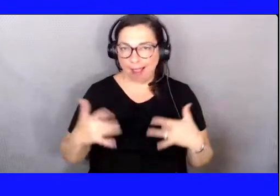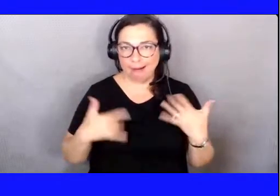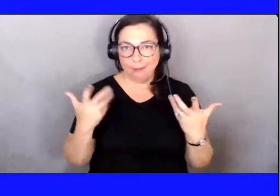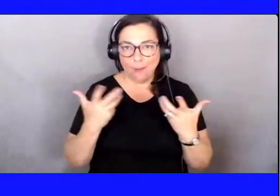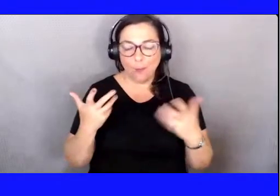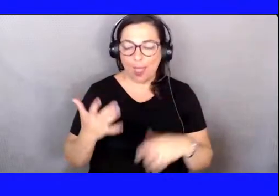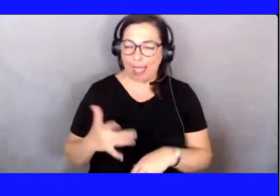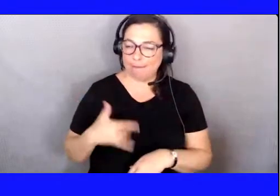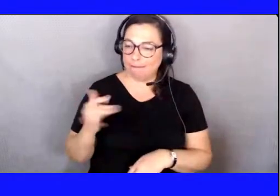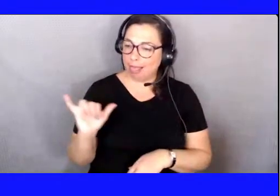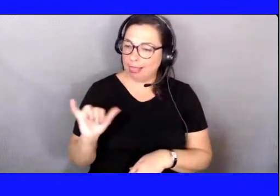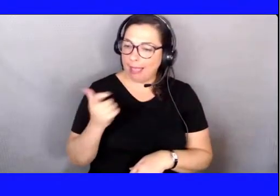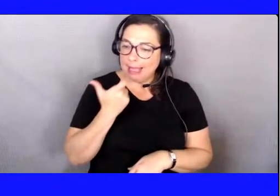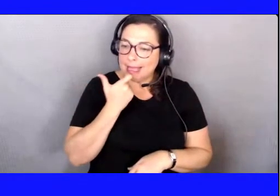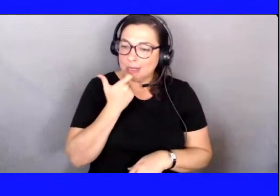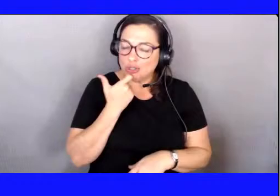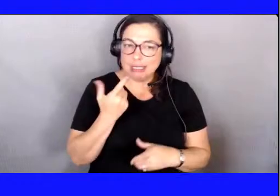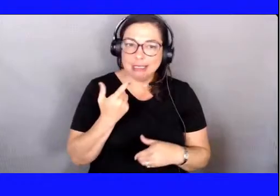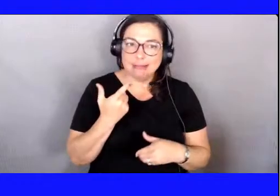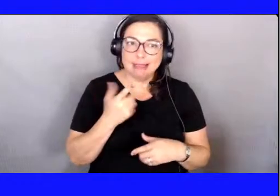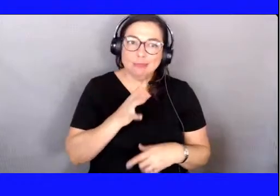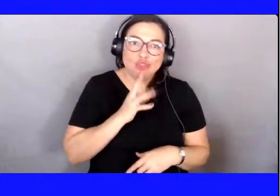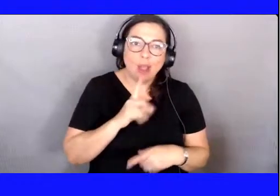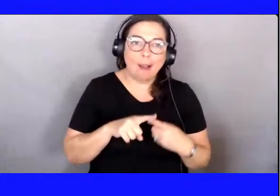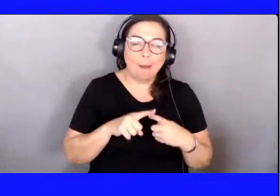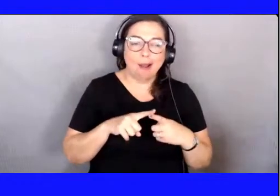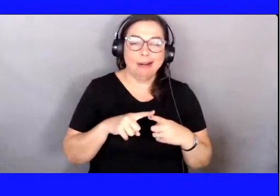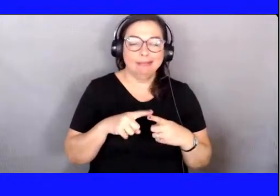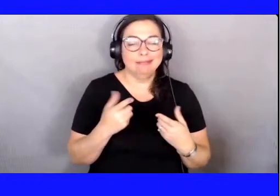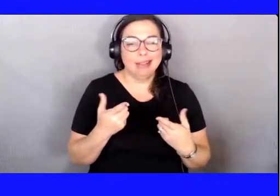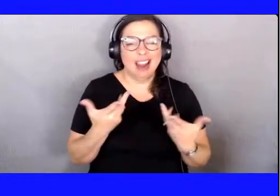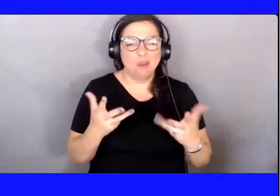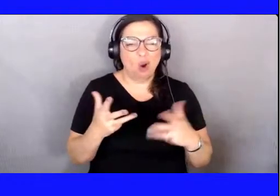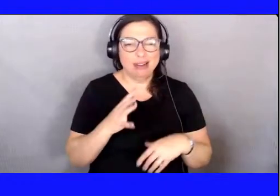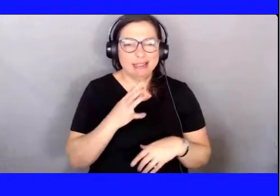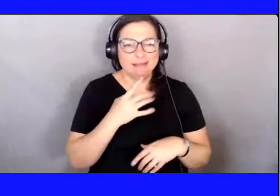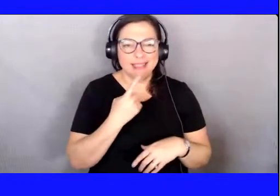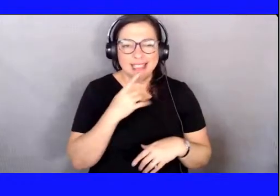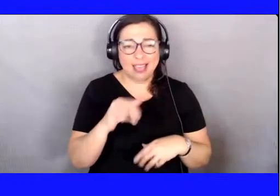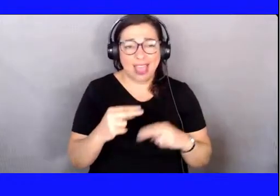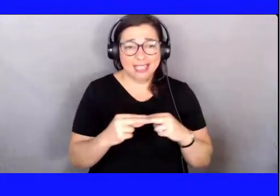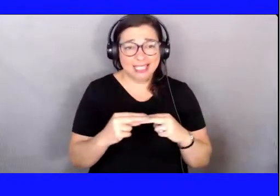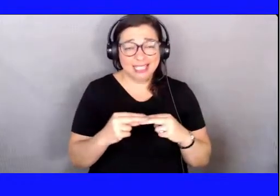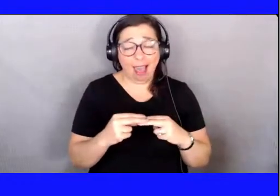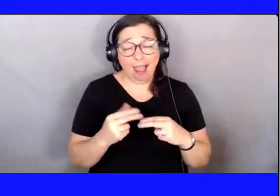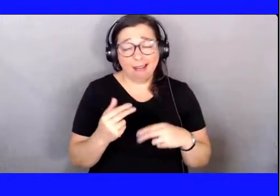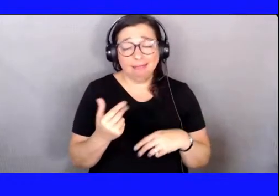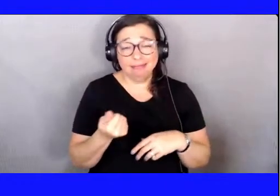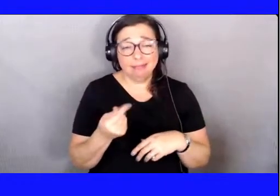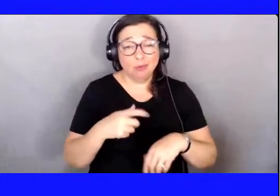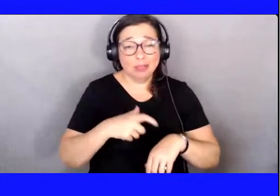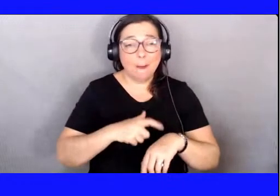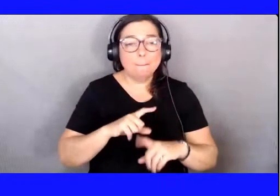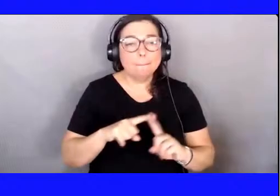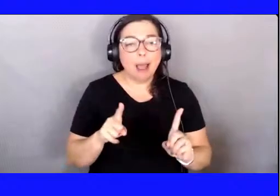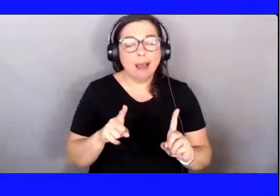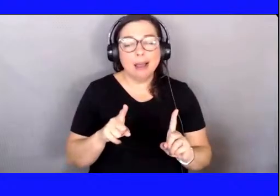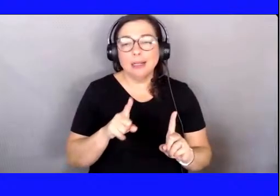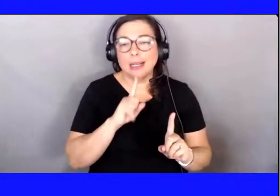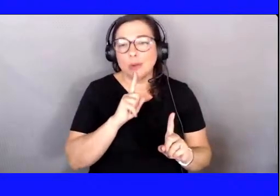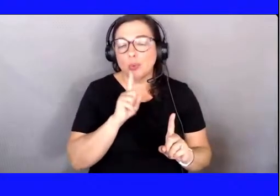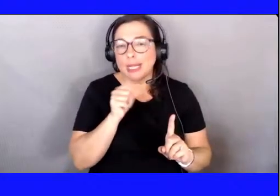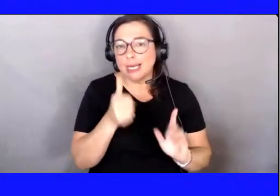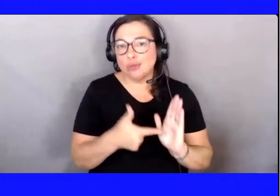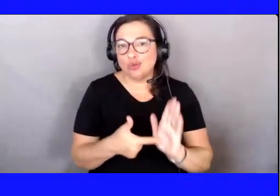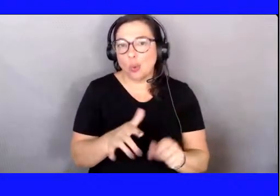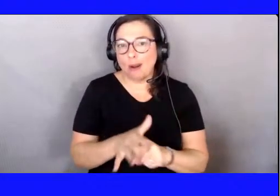like I just keep gushing about it, and I've probably said this slide already now a few times, but I think it underscores our